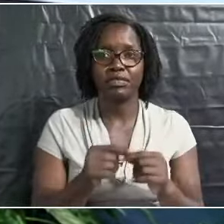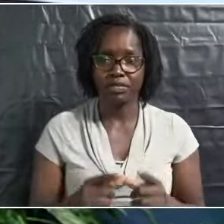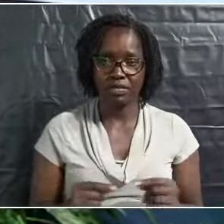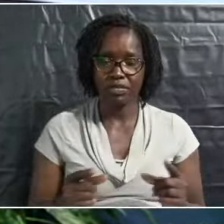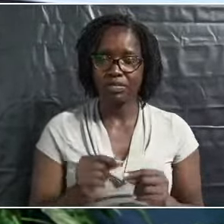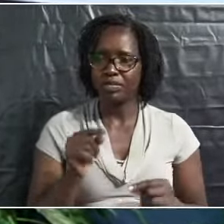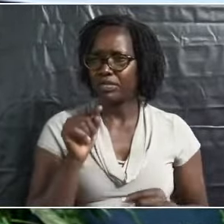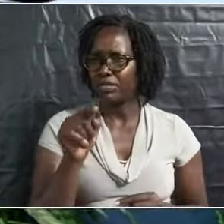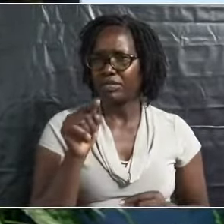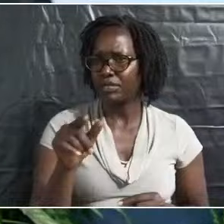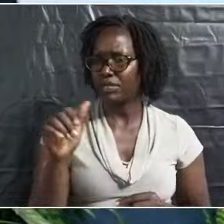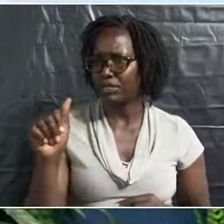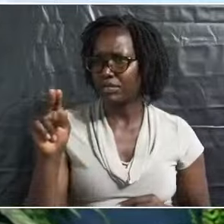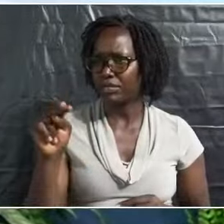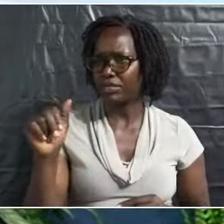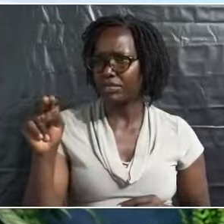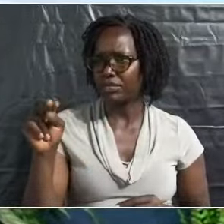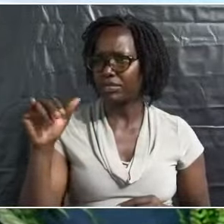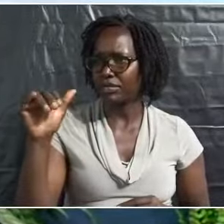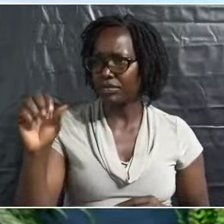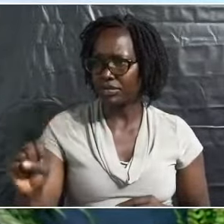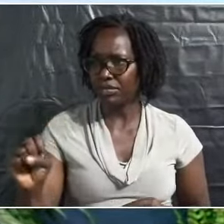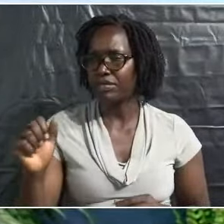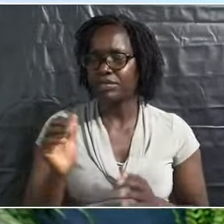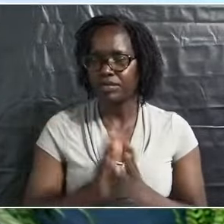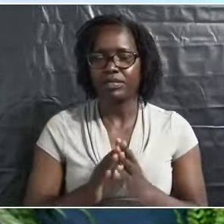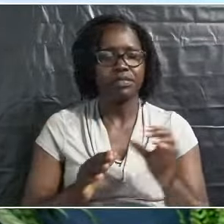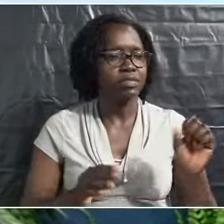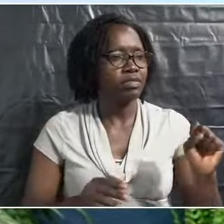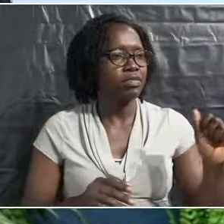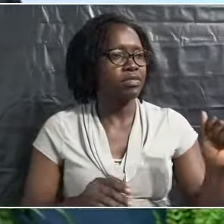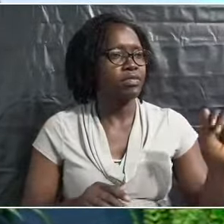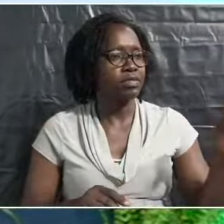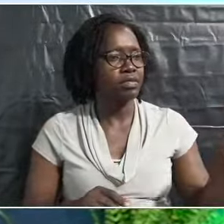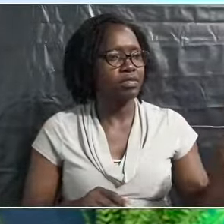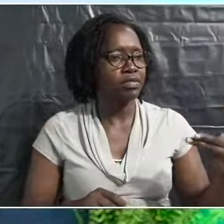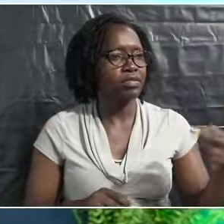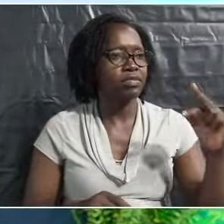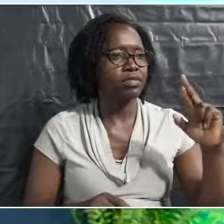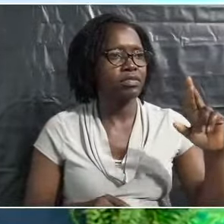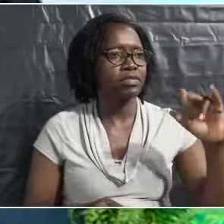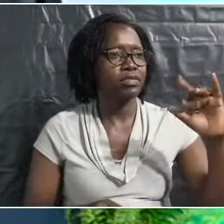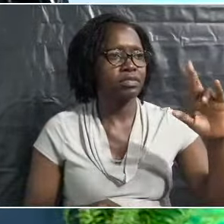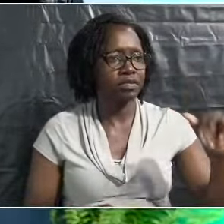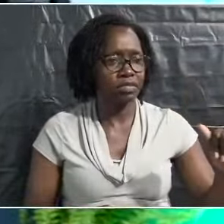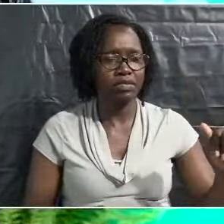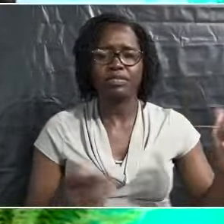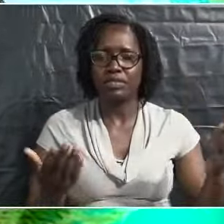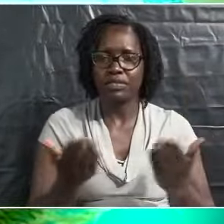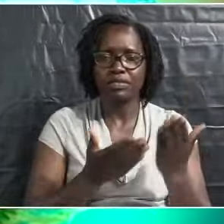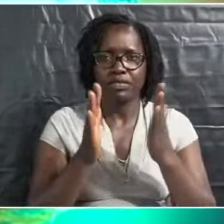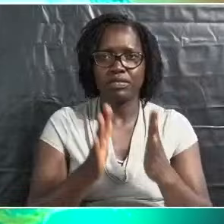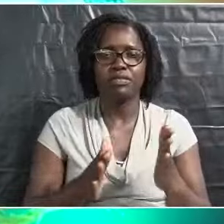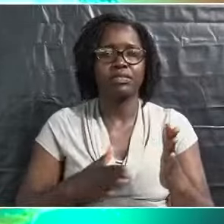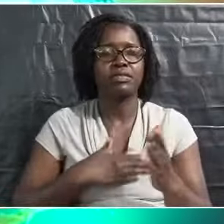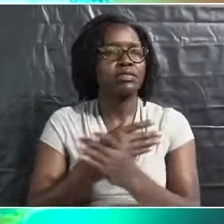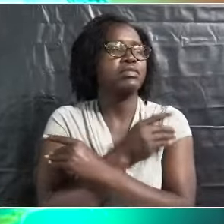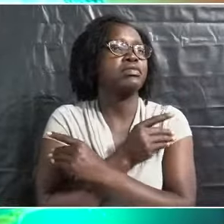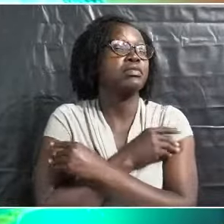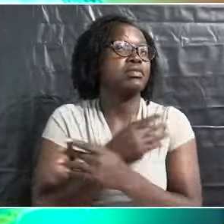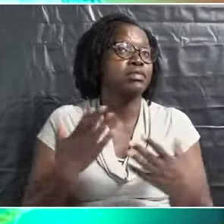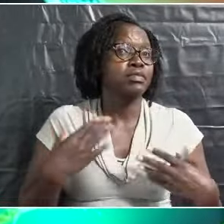You, Ananias, and you, Sapphira, you are simply stewards. My dear people, one of the